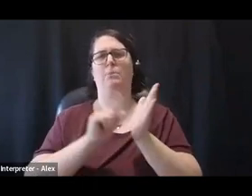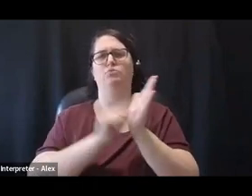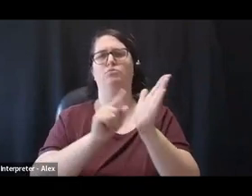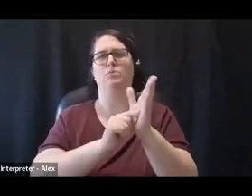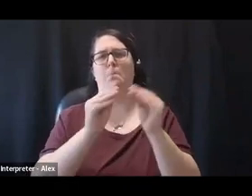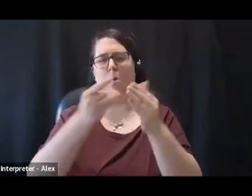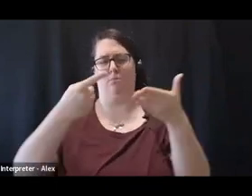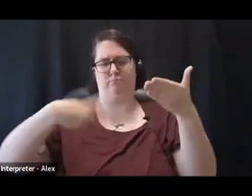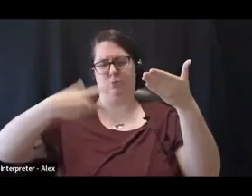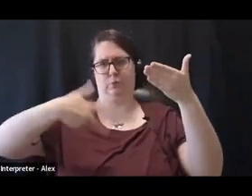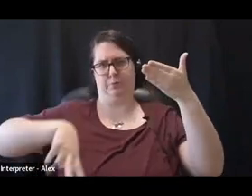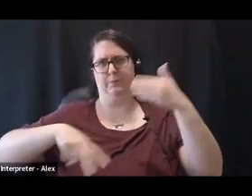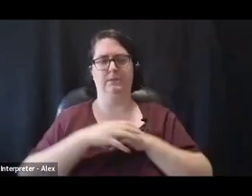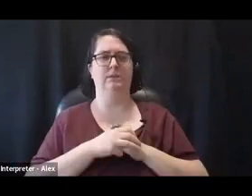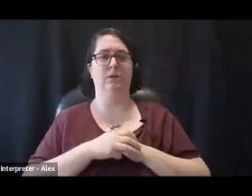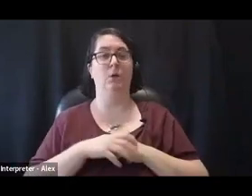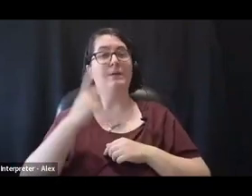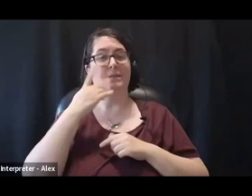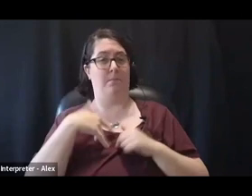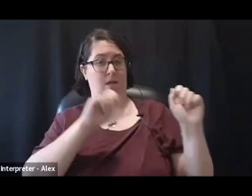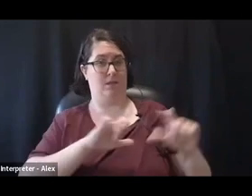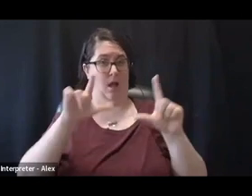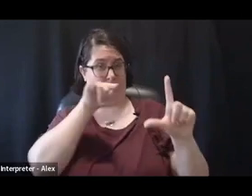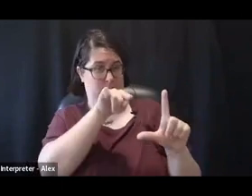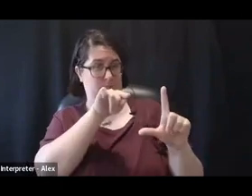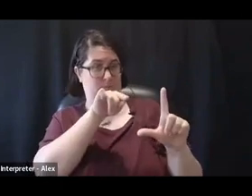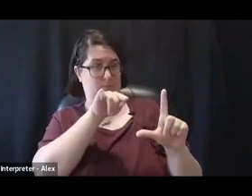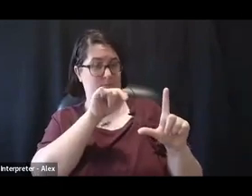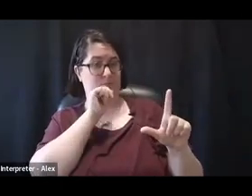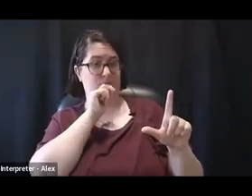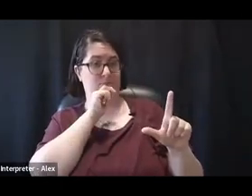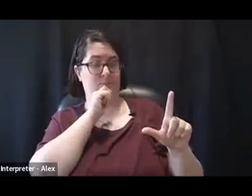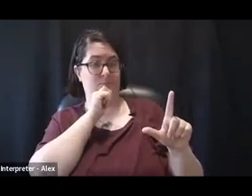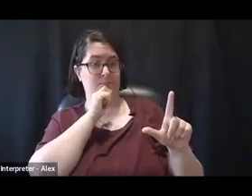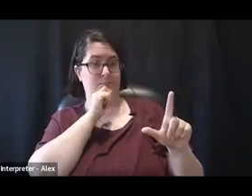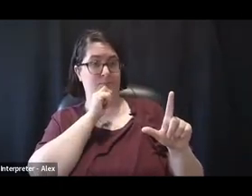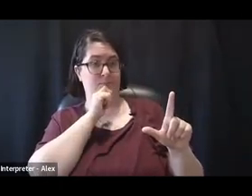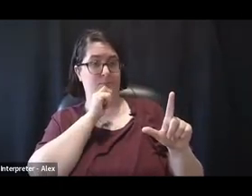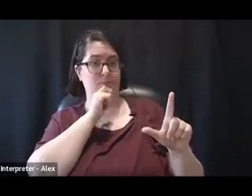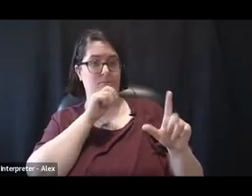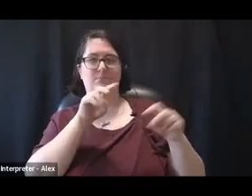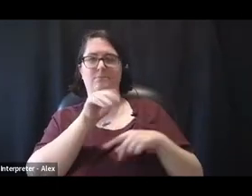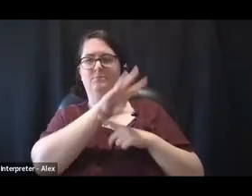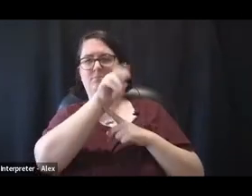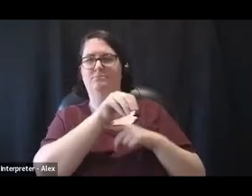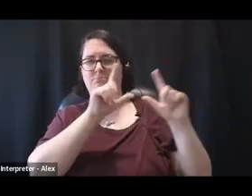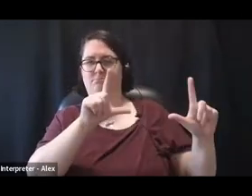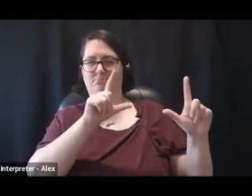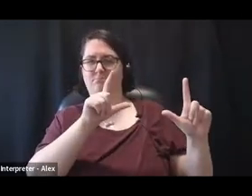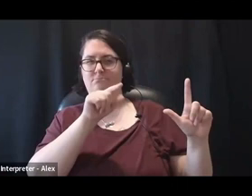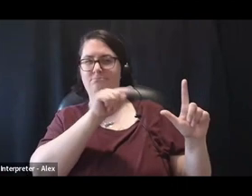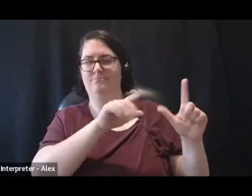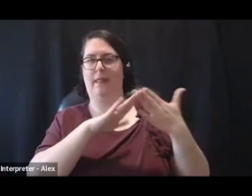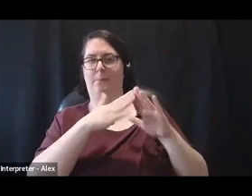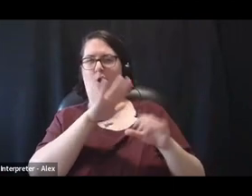upcoming weeks. You'll see on my slide here, on my screen, a screen capture of our community on Praxis. So that is